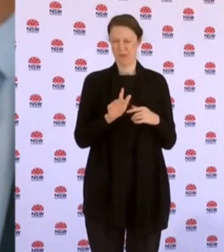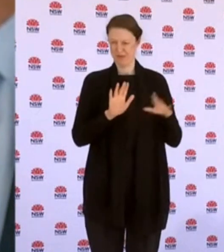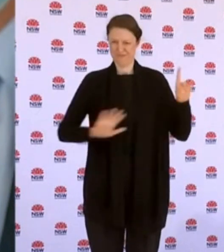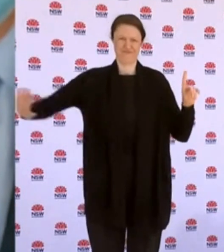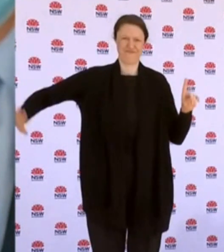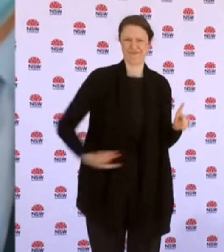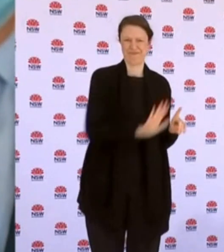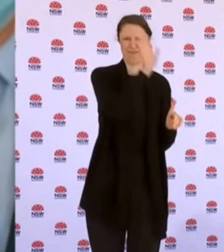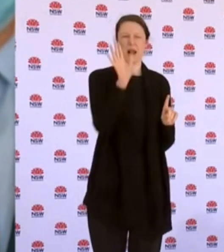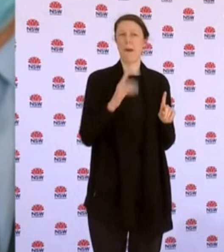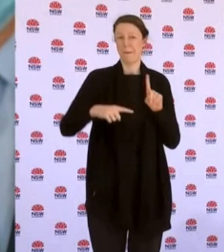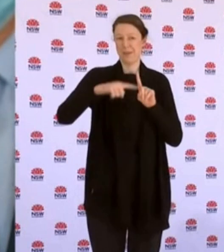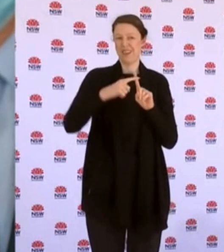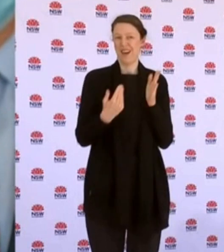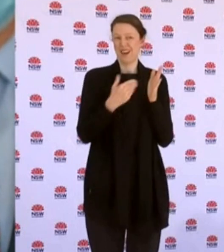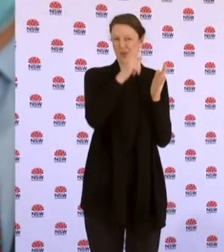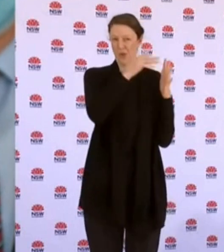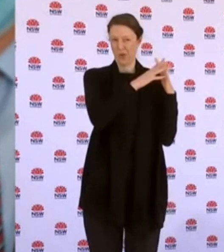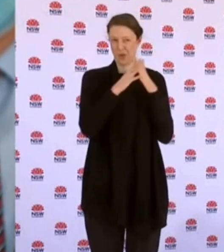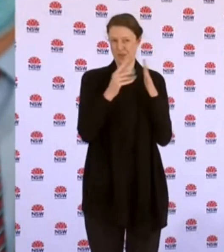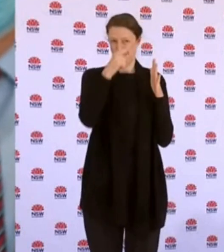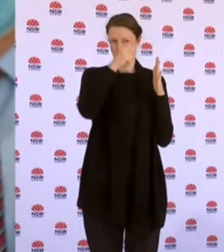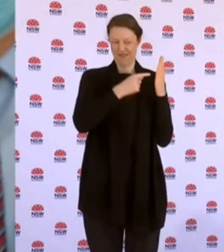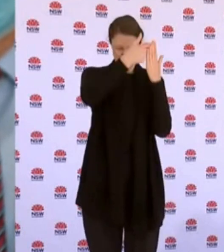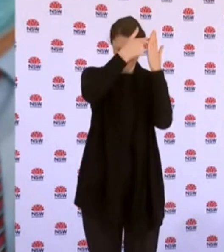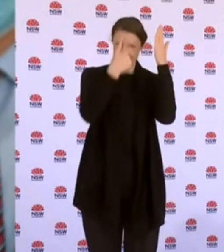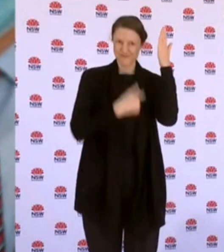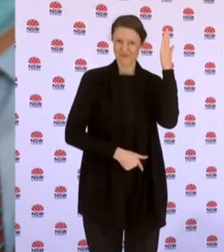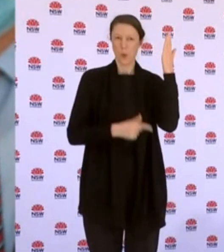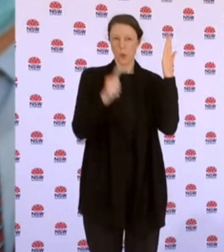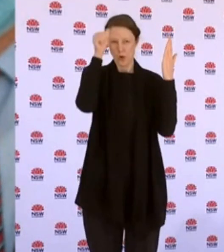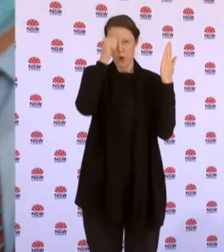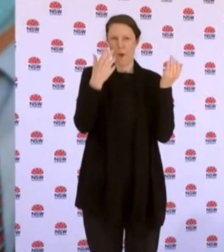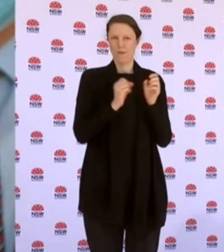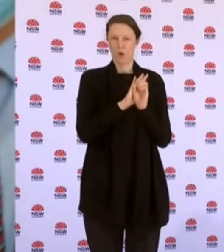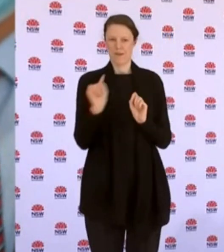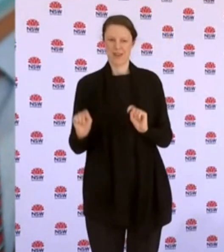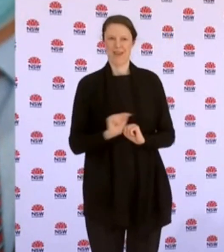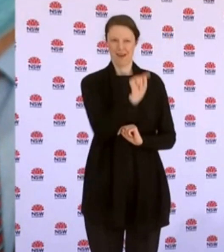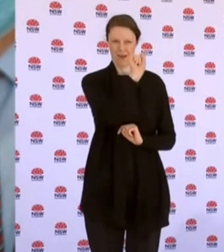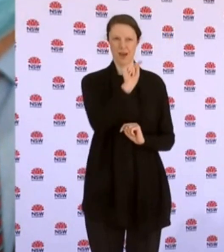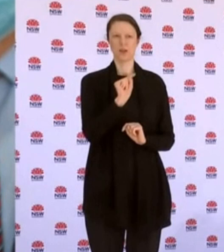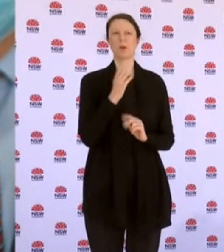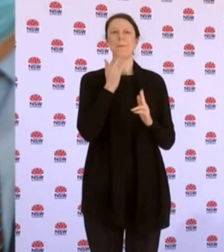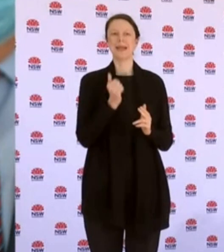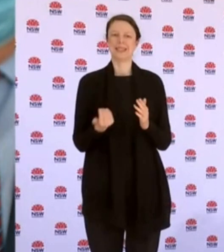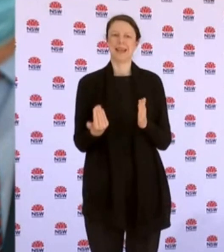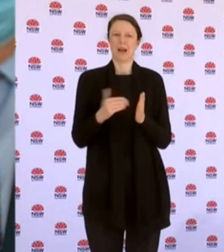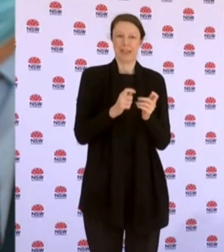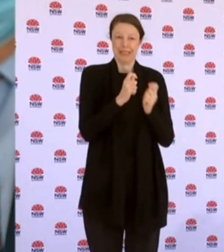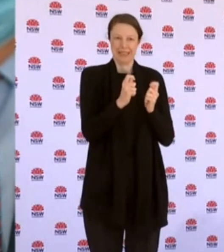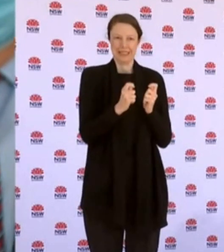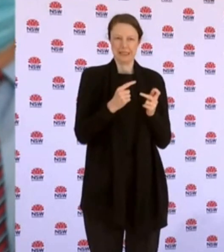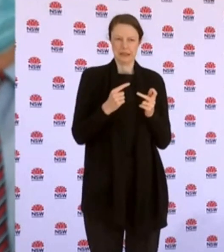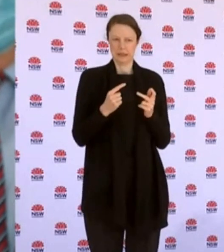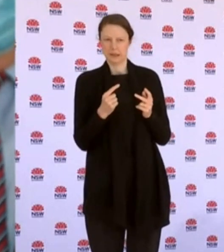and they reflect where we know that there's been infectious cases in the community. There is a case in today's numbers for Emu